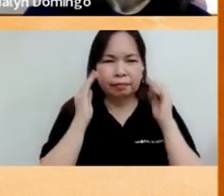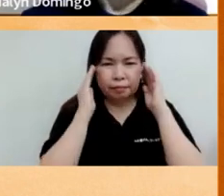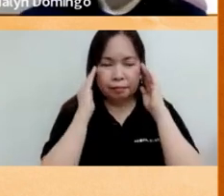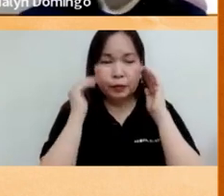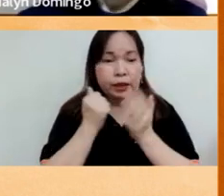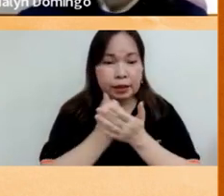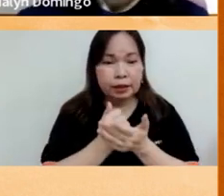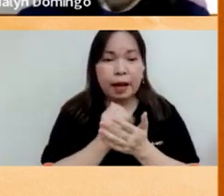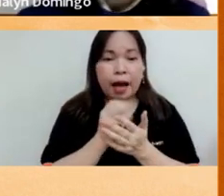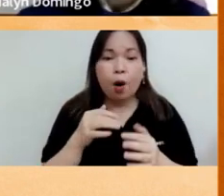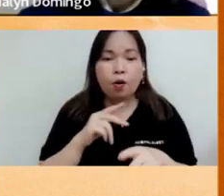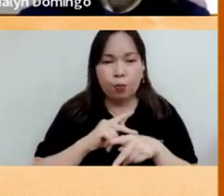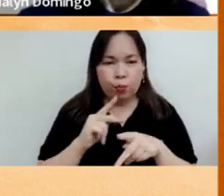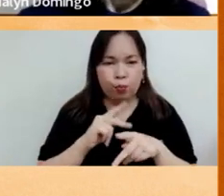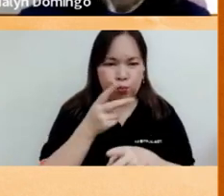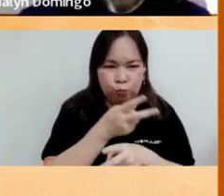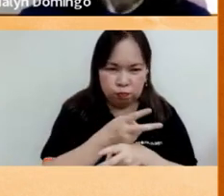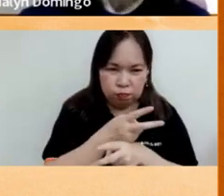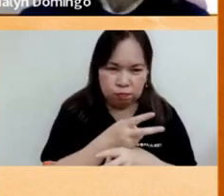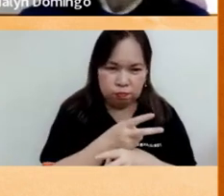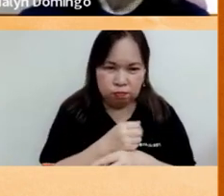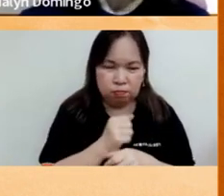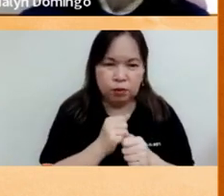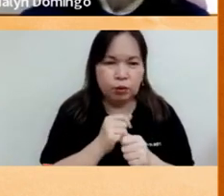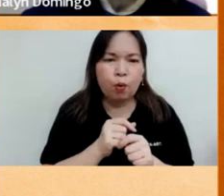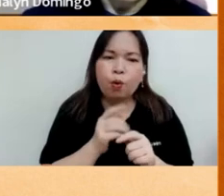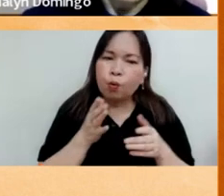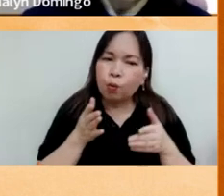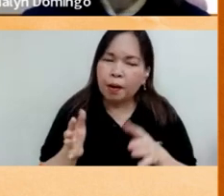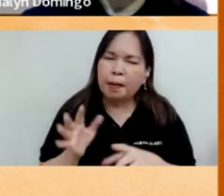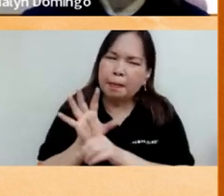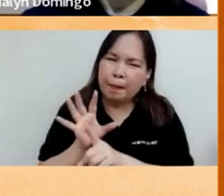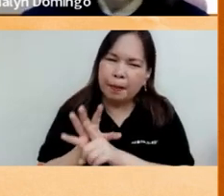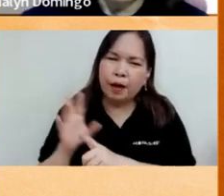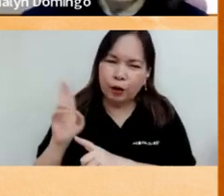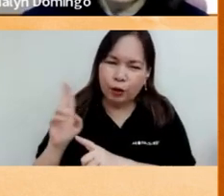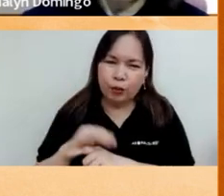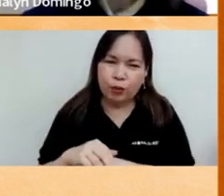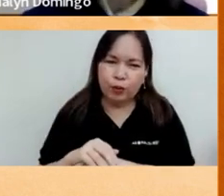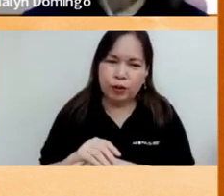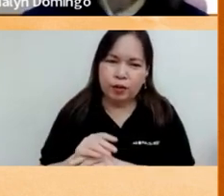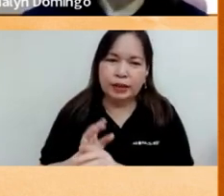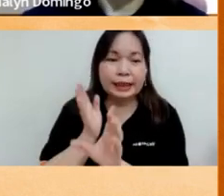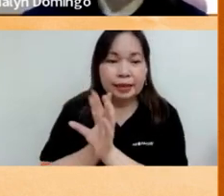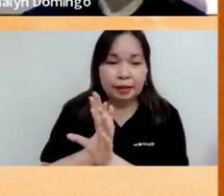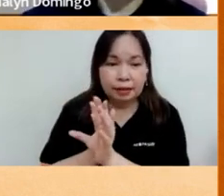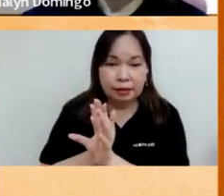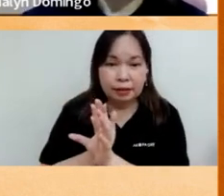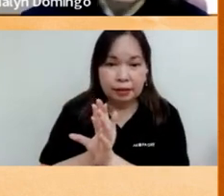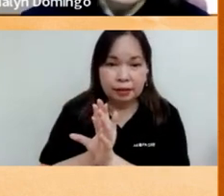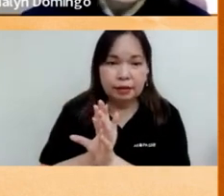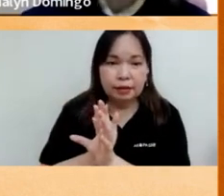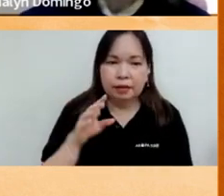professional care. Now, the most common treatments for this condition are psychological therapy or